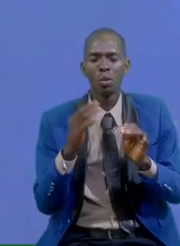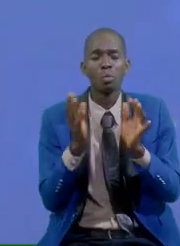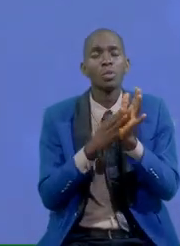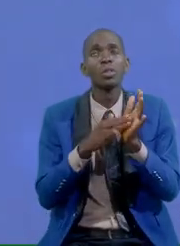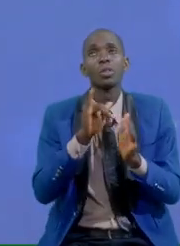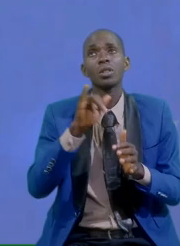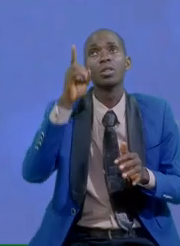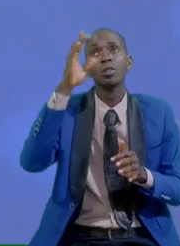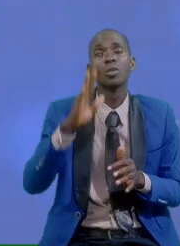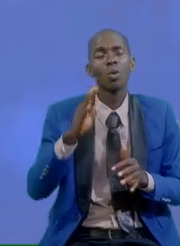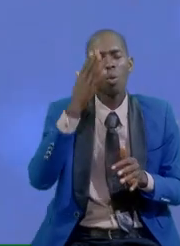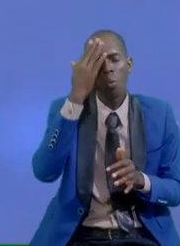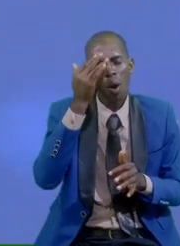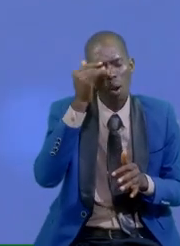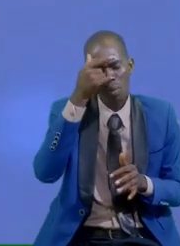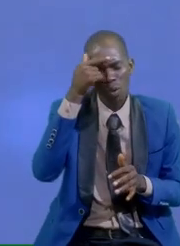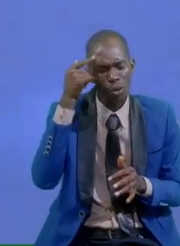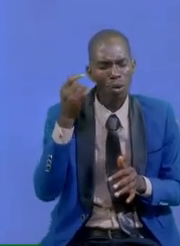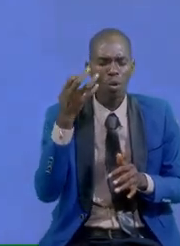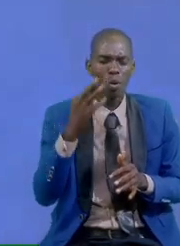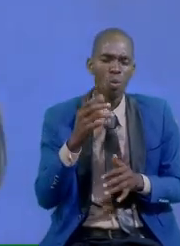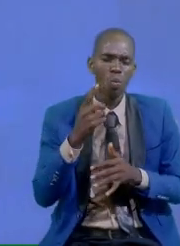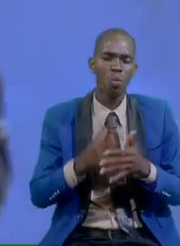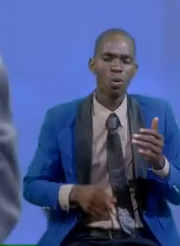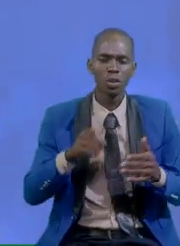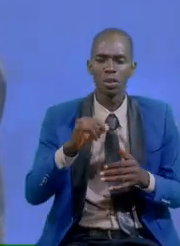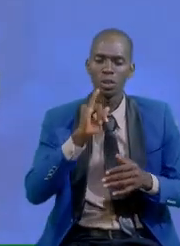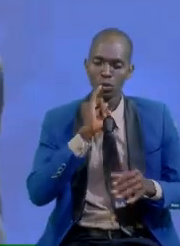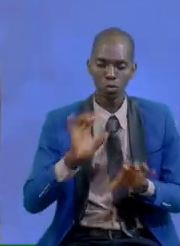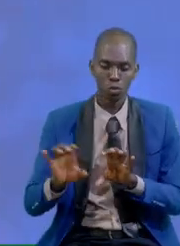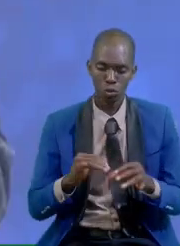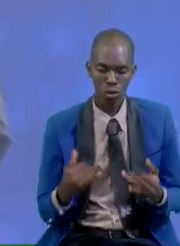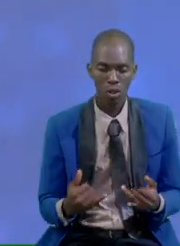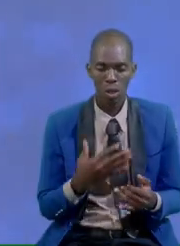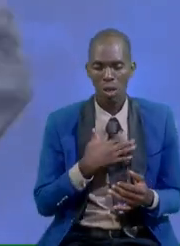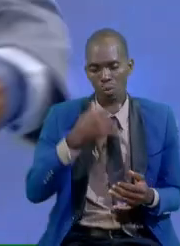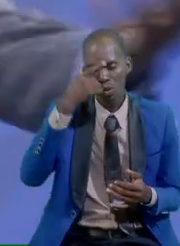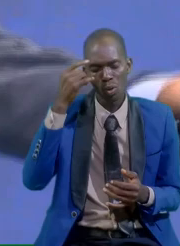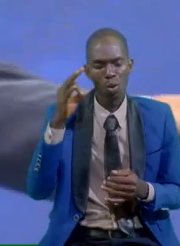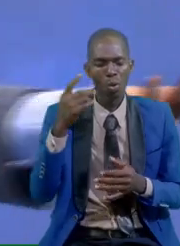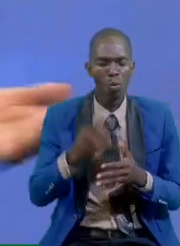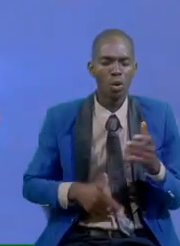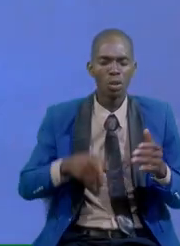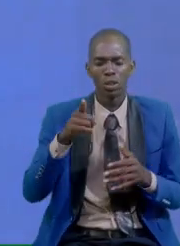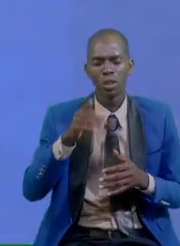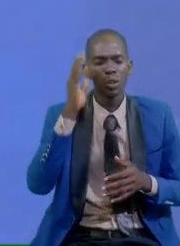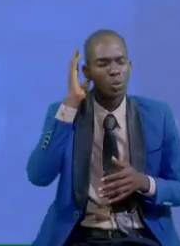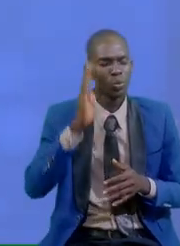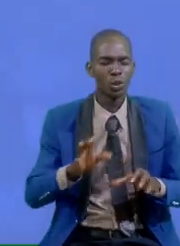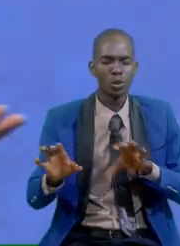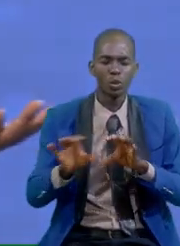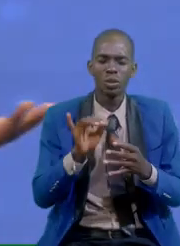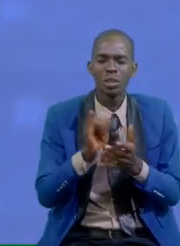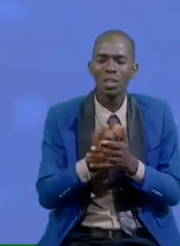is doing. For us, because of what He will do. That's why we're praising God. That's why we're happy. That's why we know